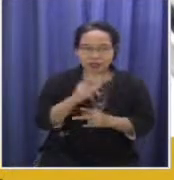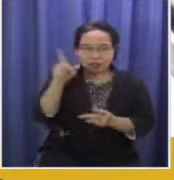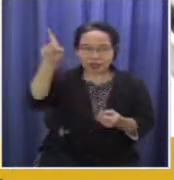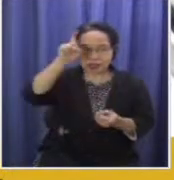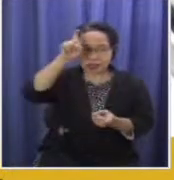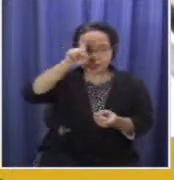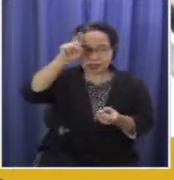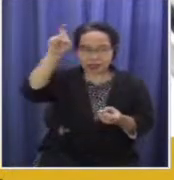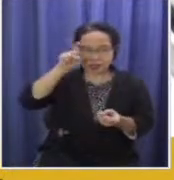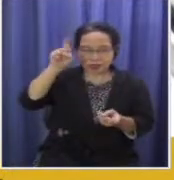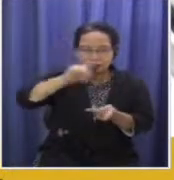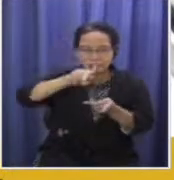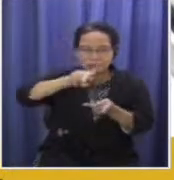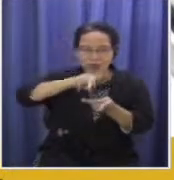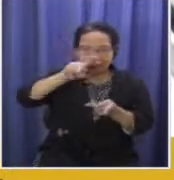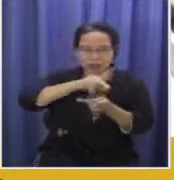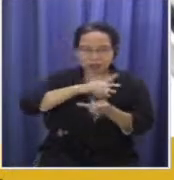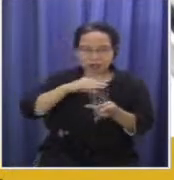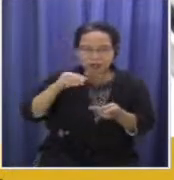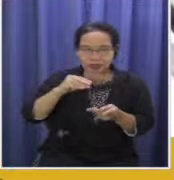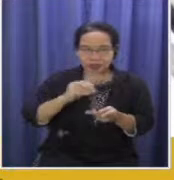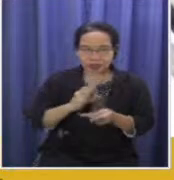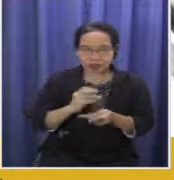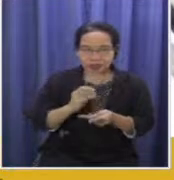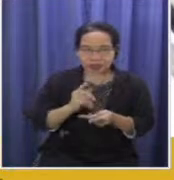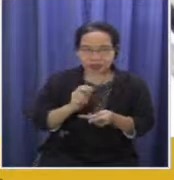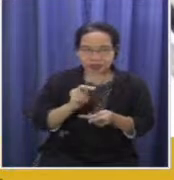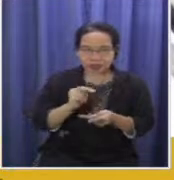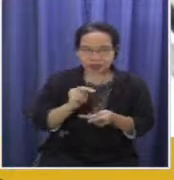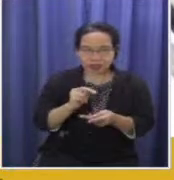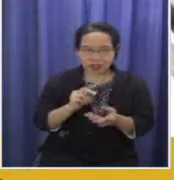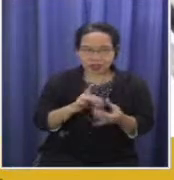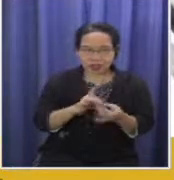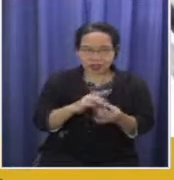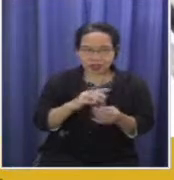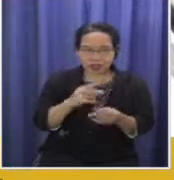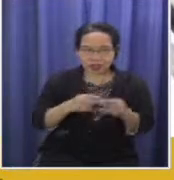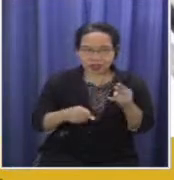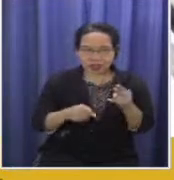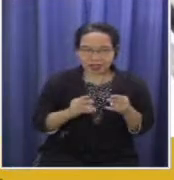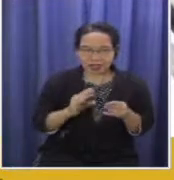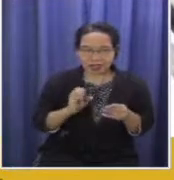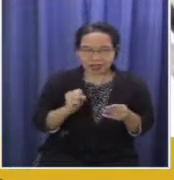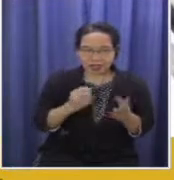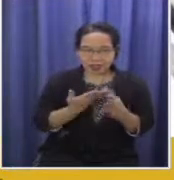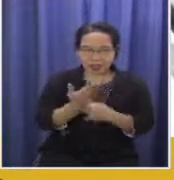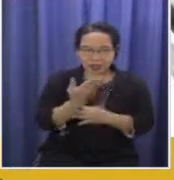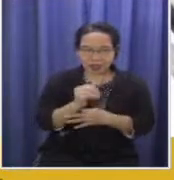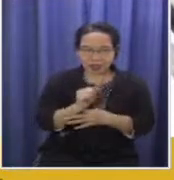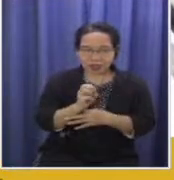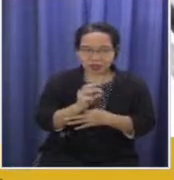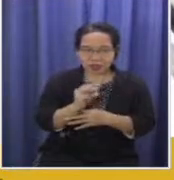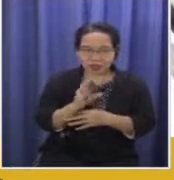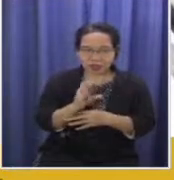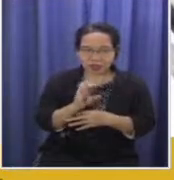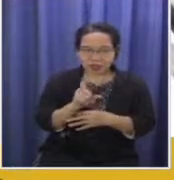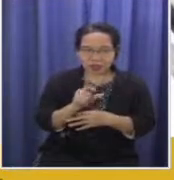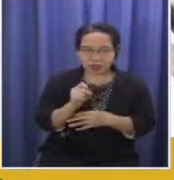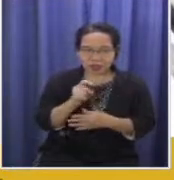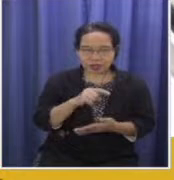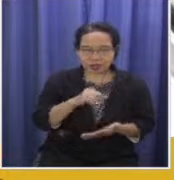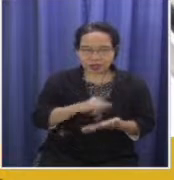sexual intercourse and fertilization of the egg cell through the sperm cell, that